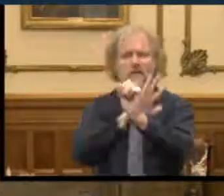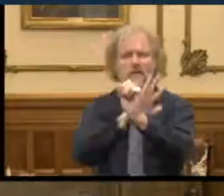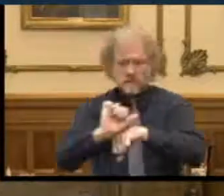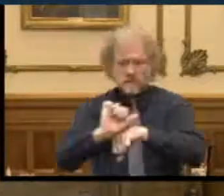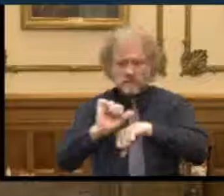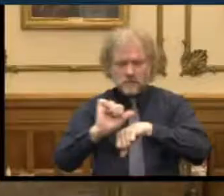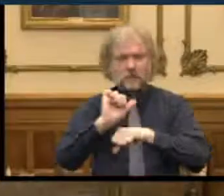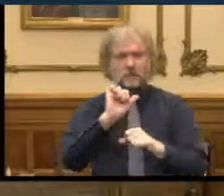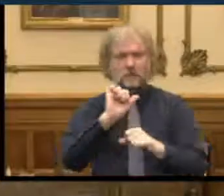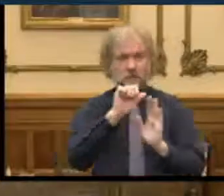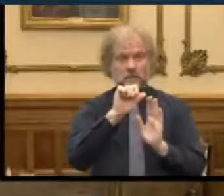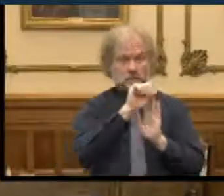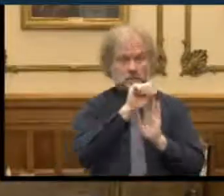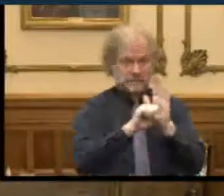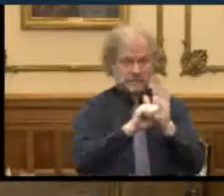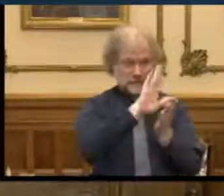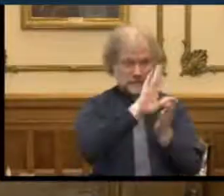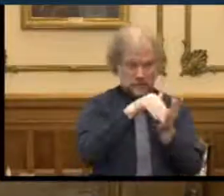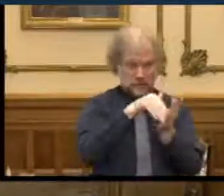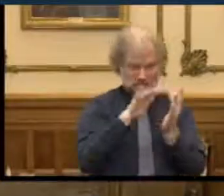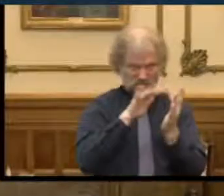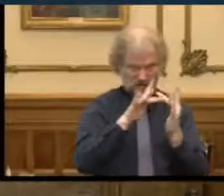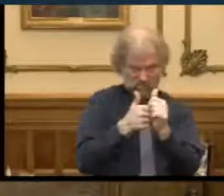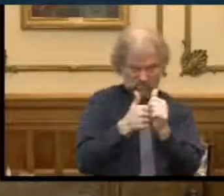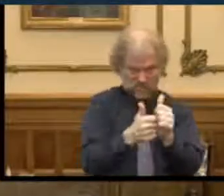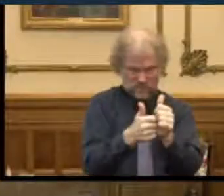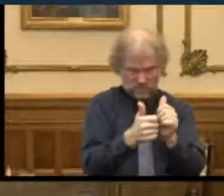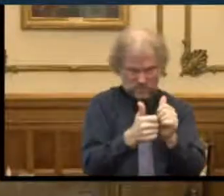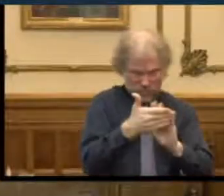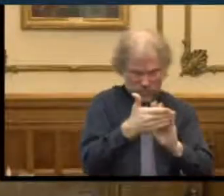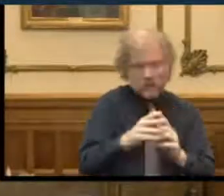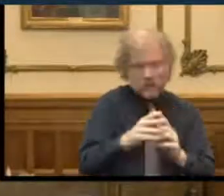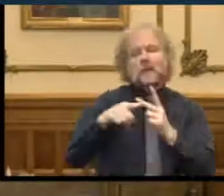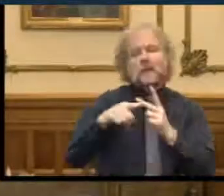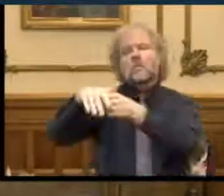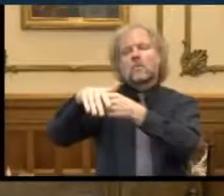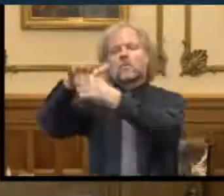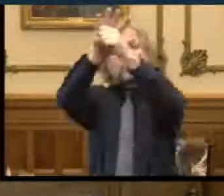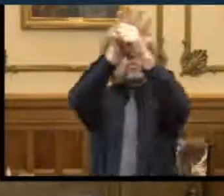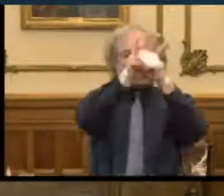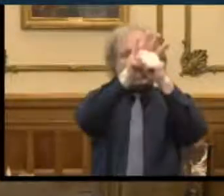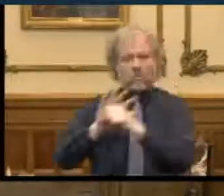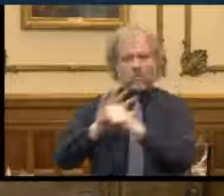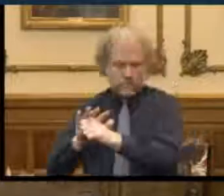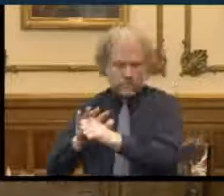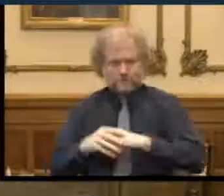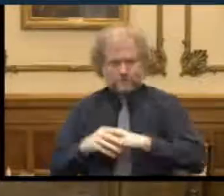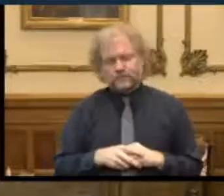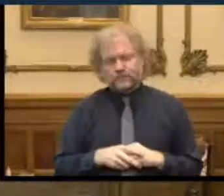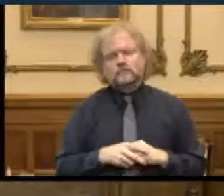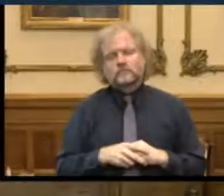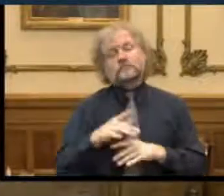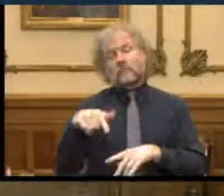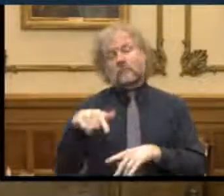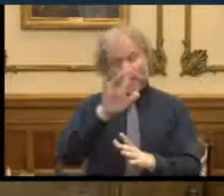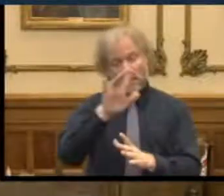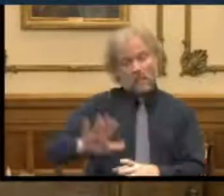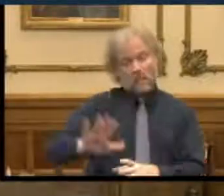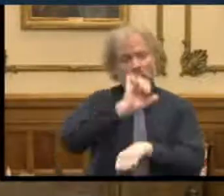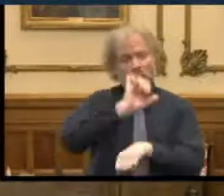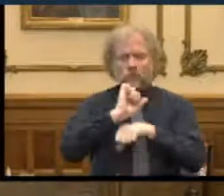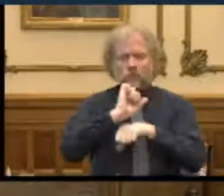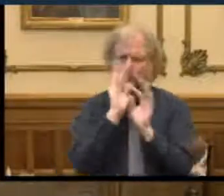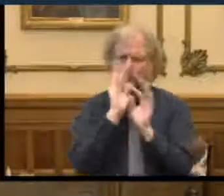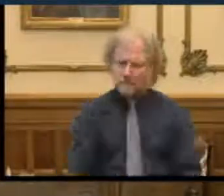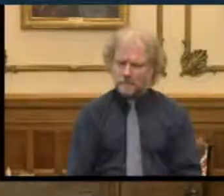between state centralized contact tracing operation and the local health department contact tracers. The work these folks do is critical